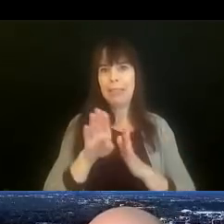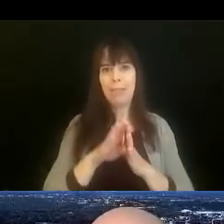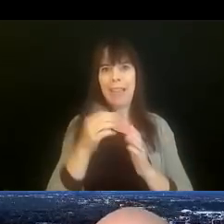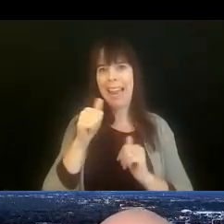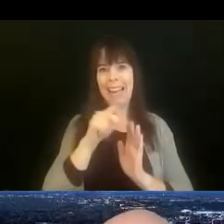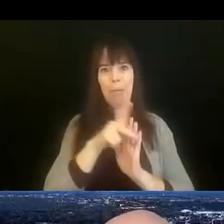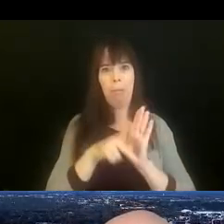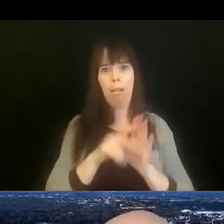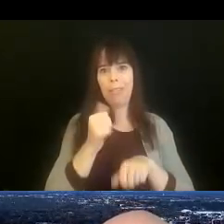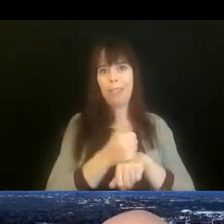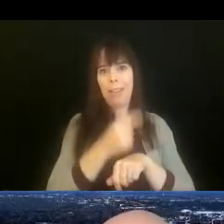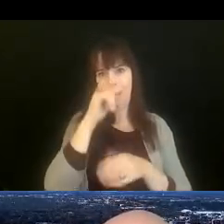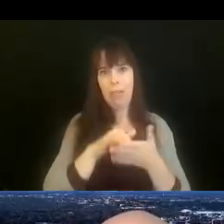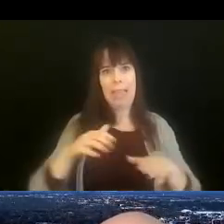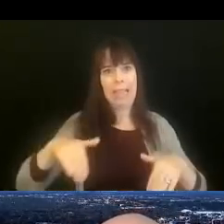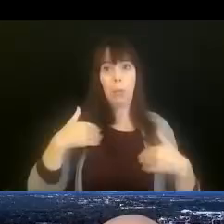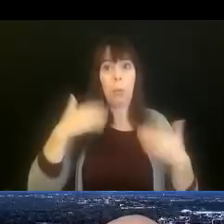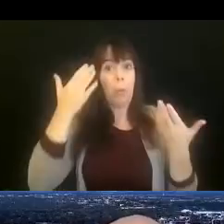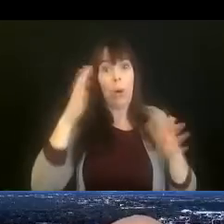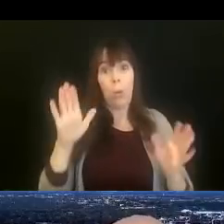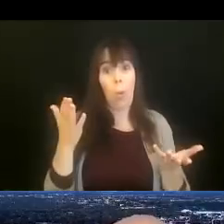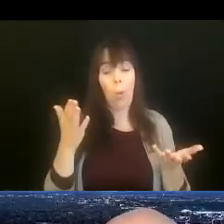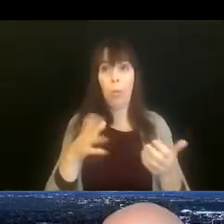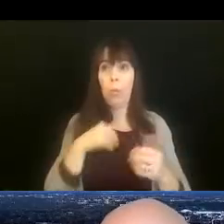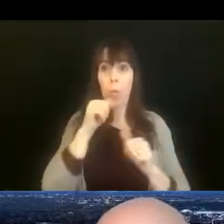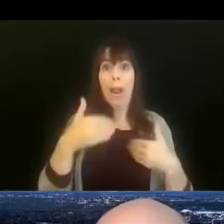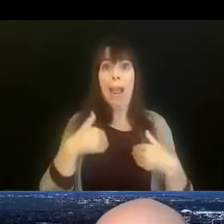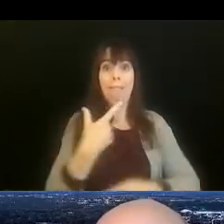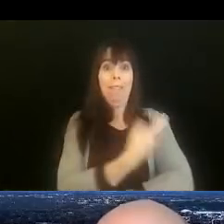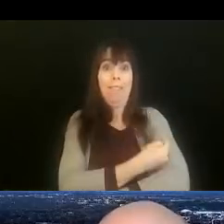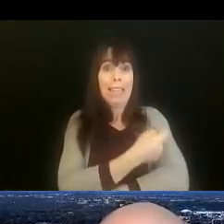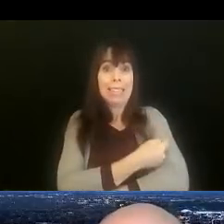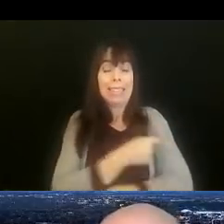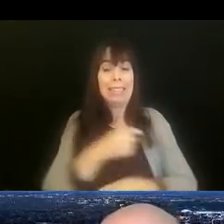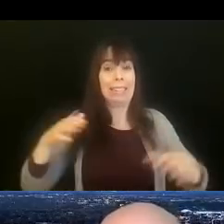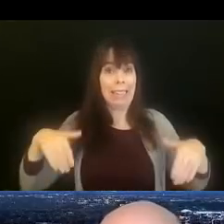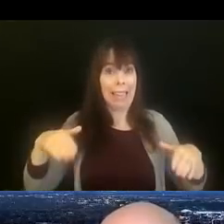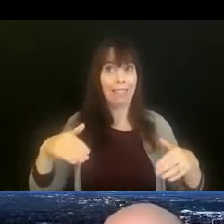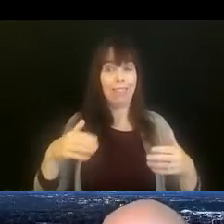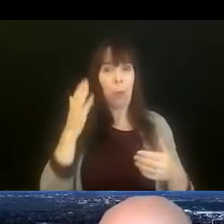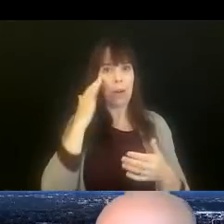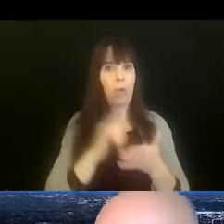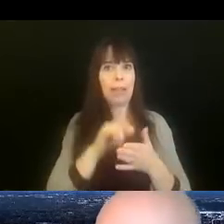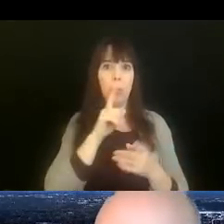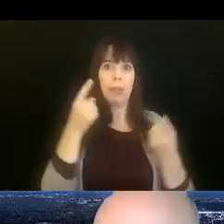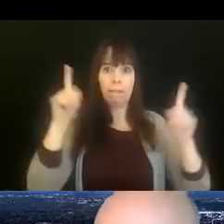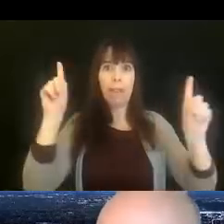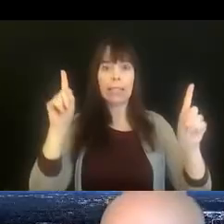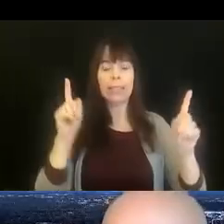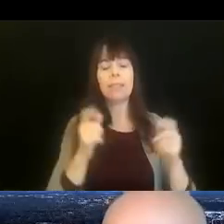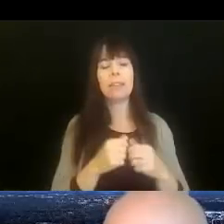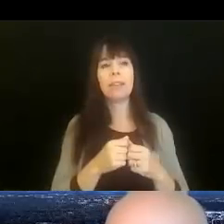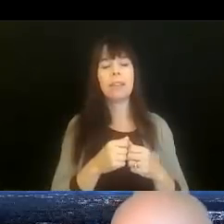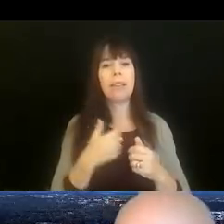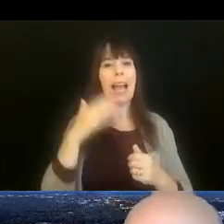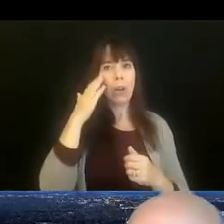yet because we don't know. We don't have a vaccine that we know of that is effective, and I know